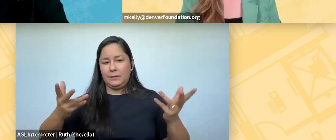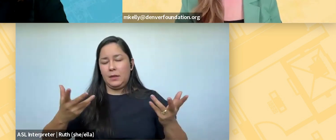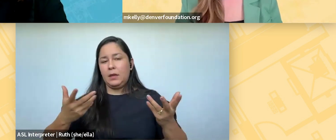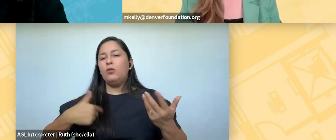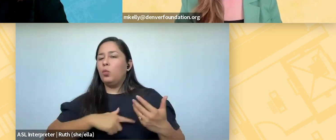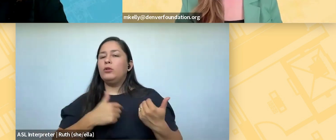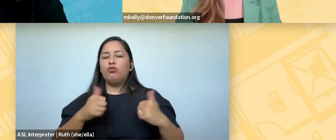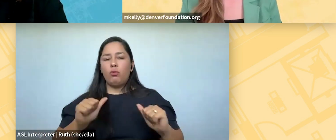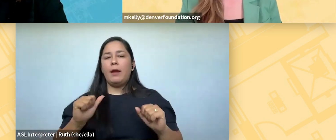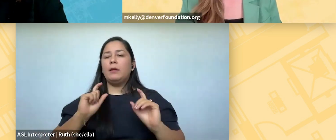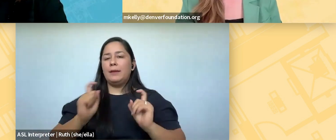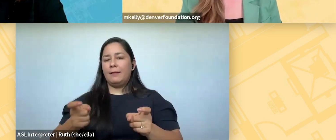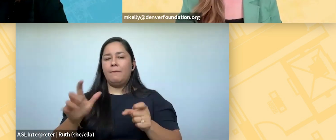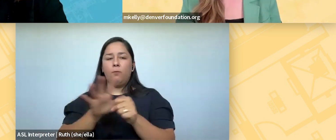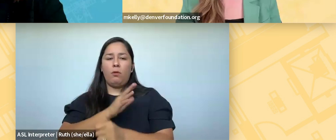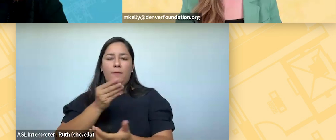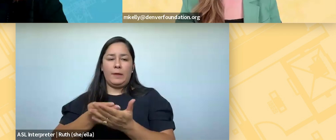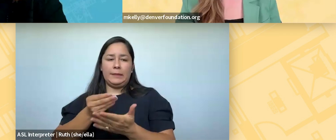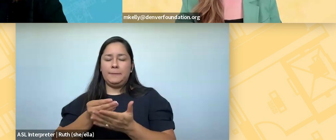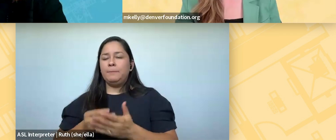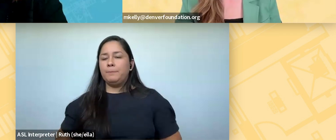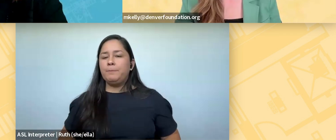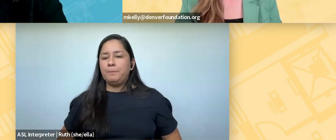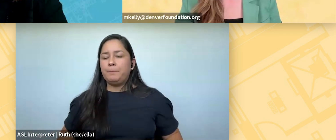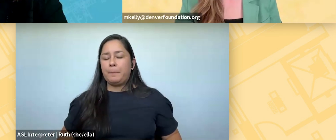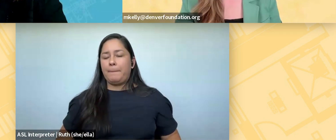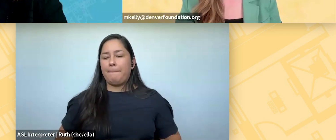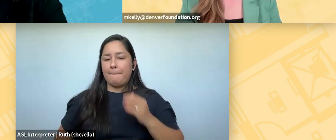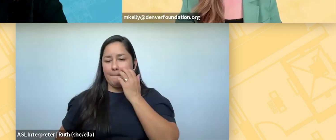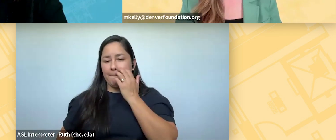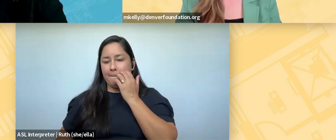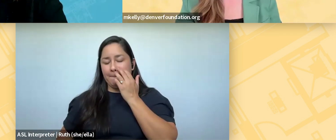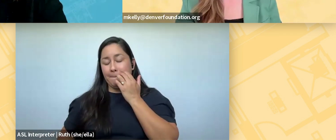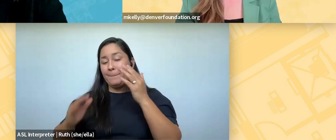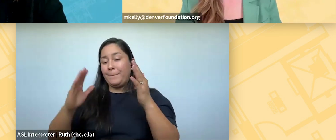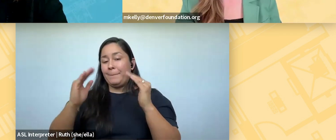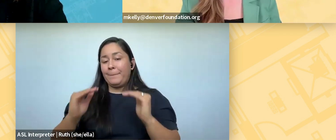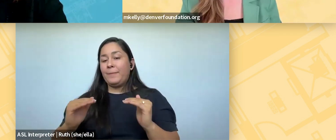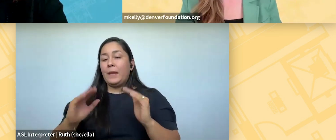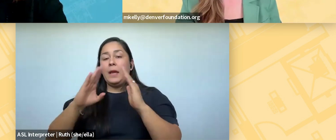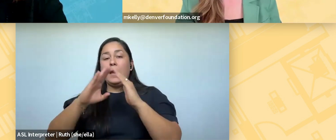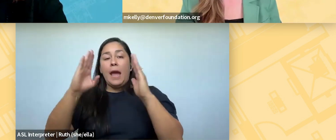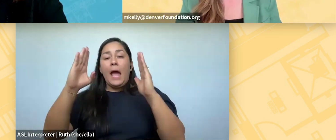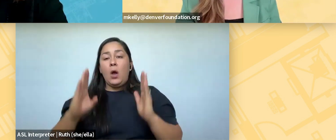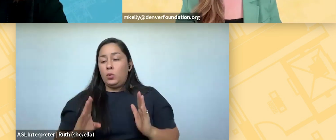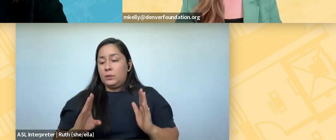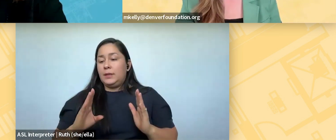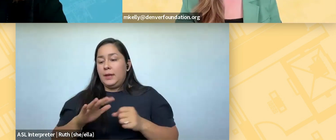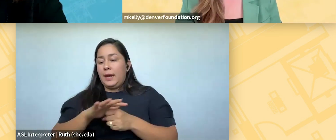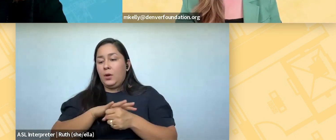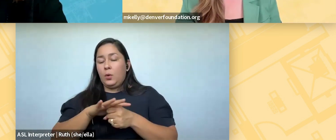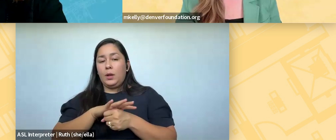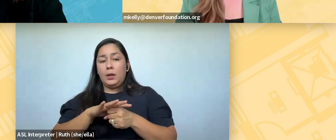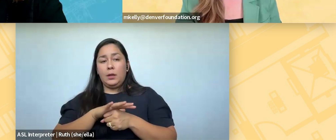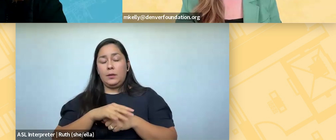possible. Yeah, thank you for that. My next question is under the housing priority area.